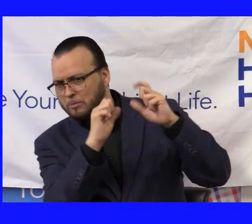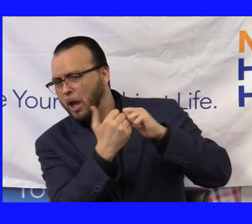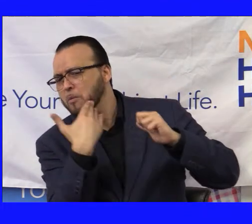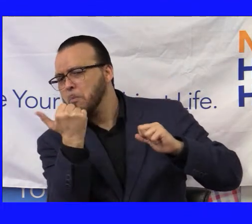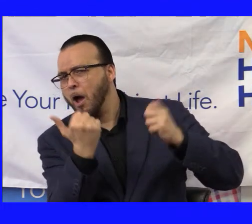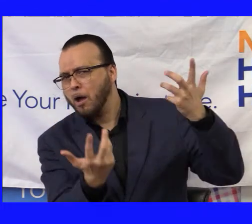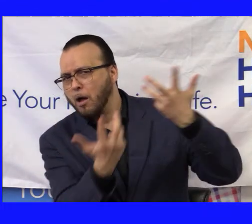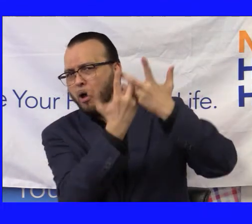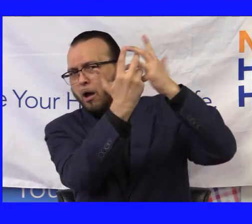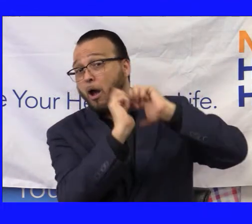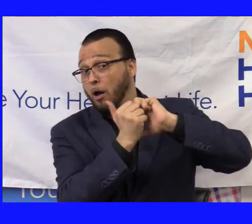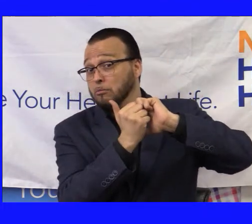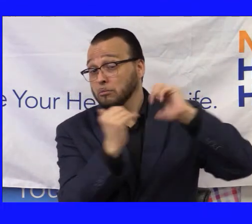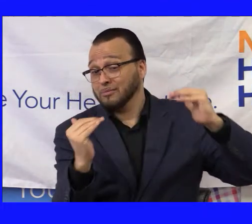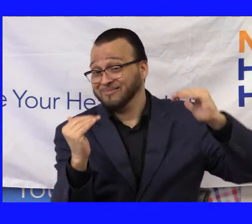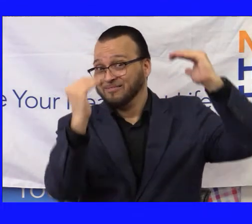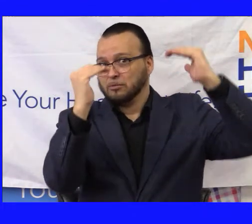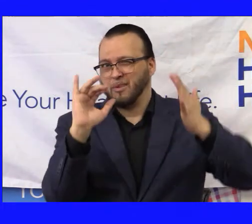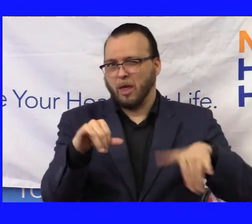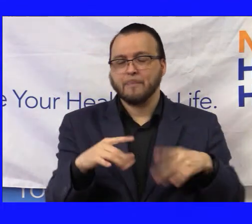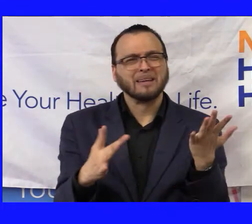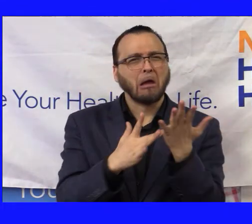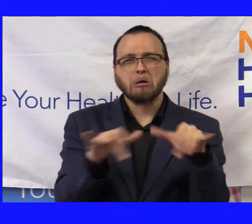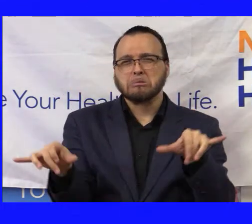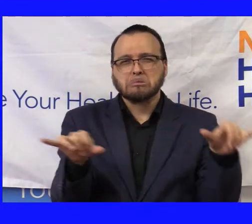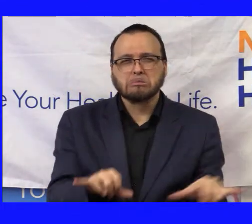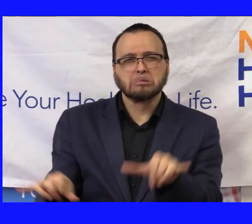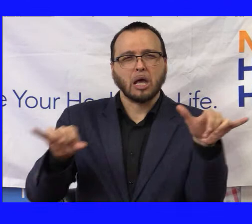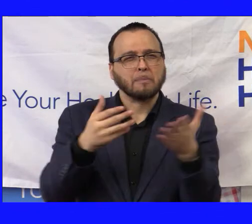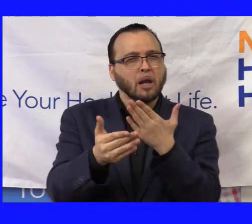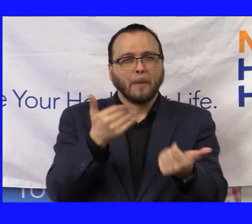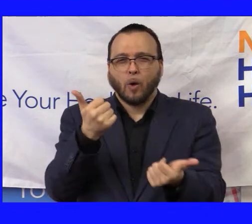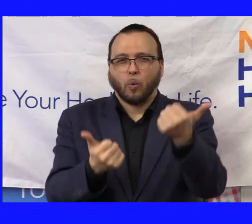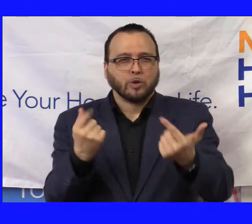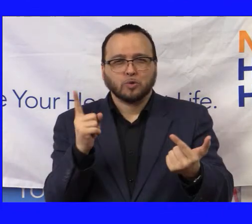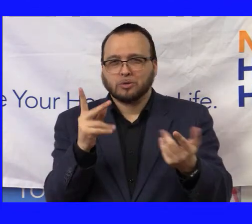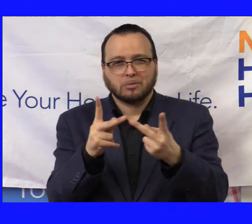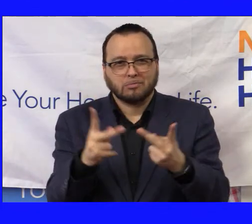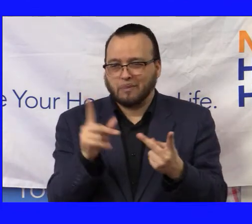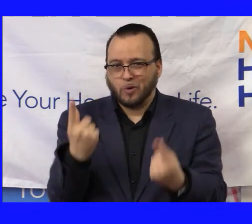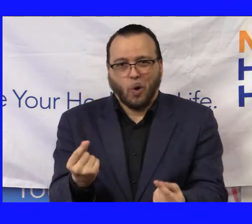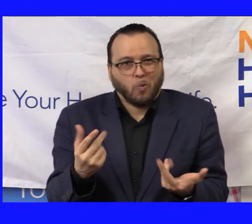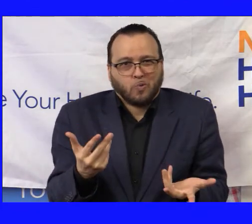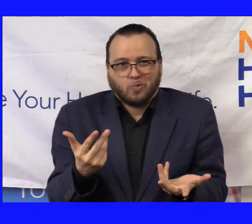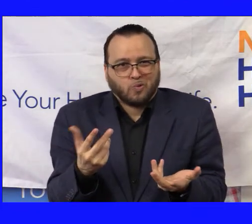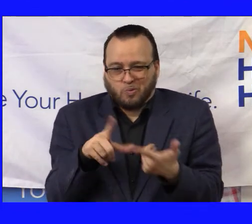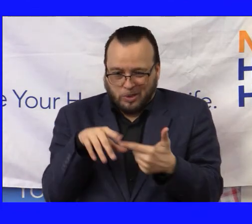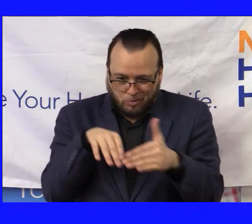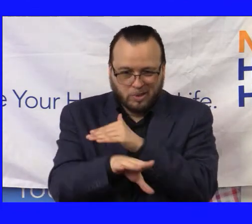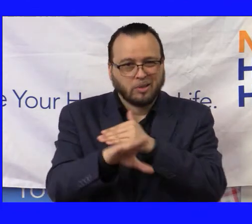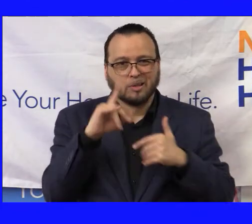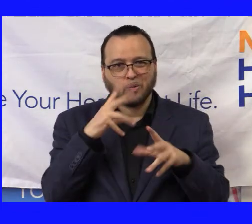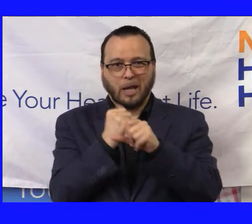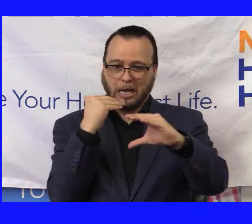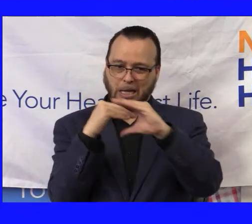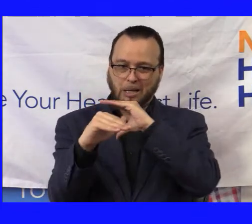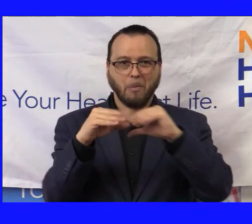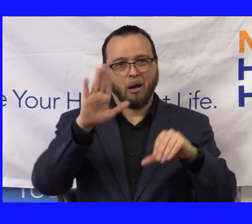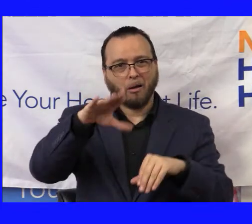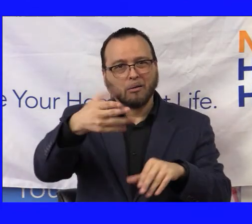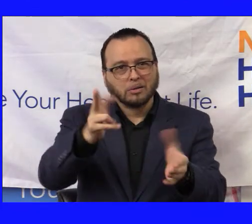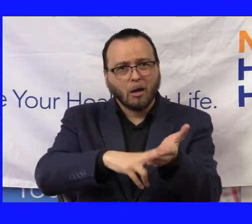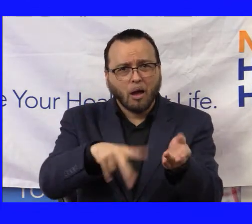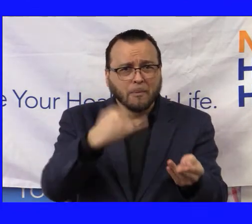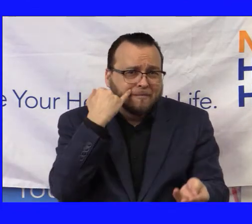technology is the same across all of them. If you come in for a visit, you automatically get an email signing up on your after visit summary, which is the paperwork you get.